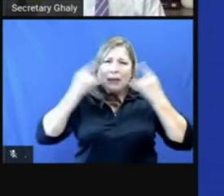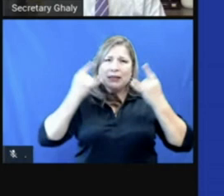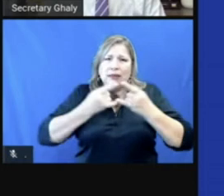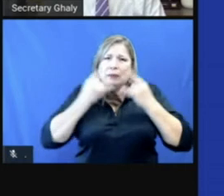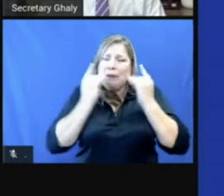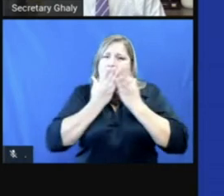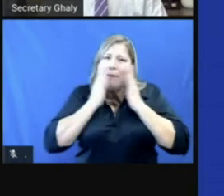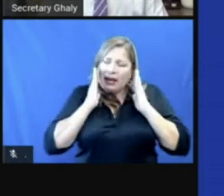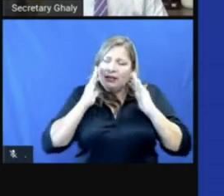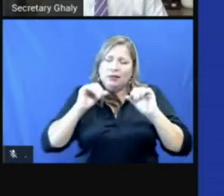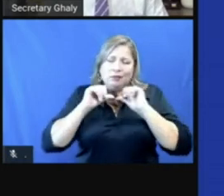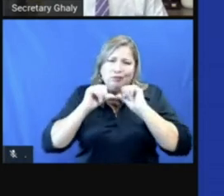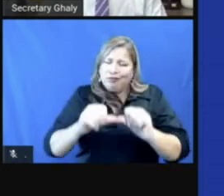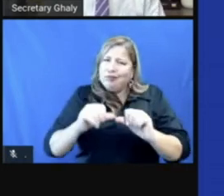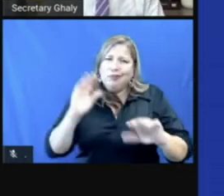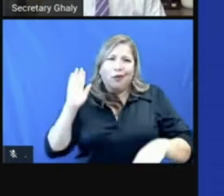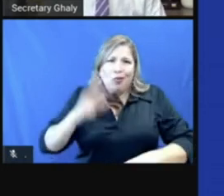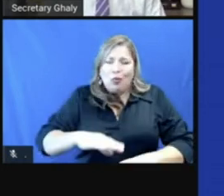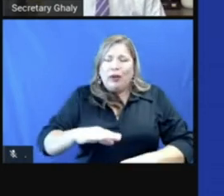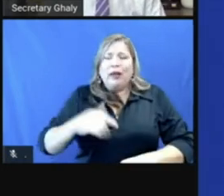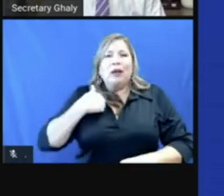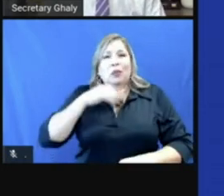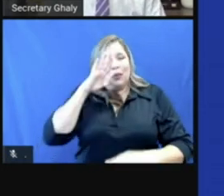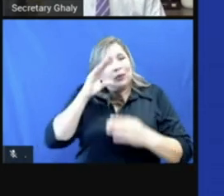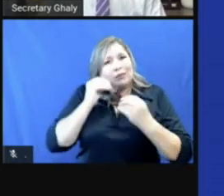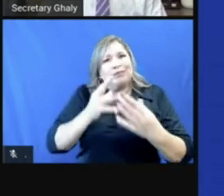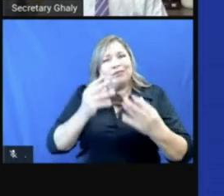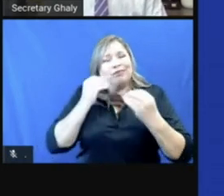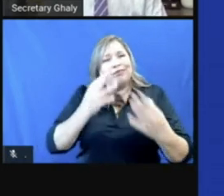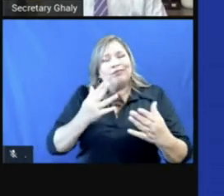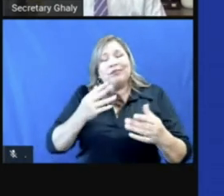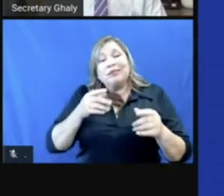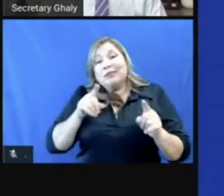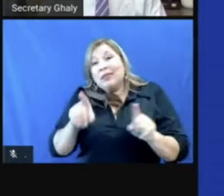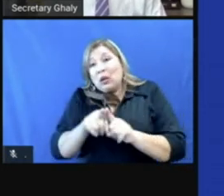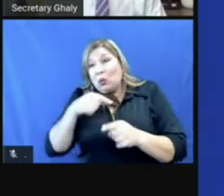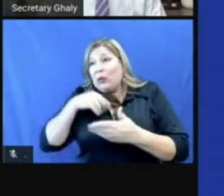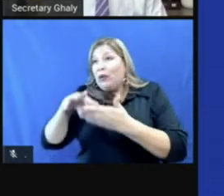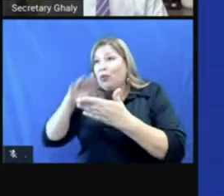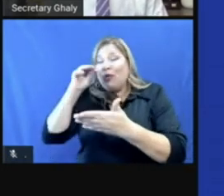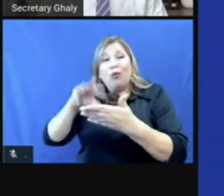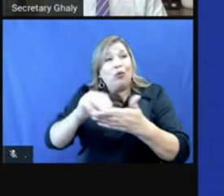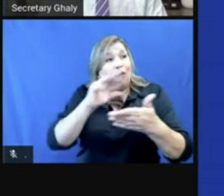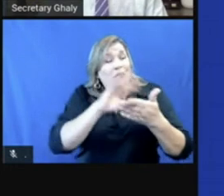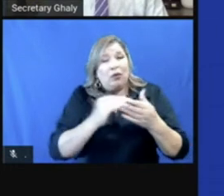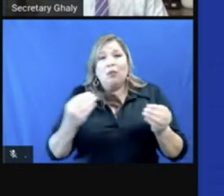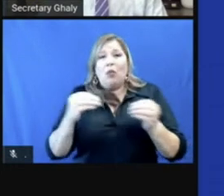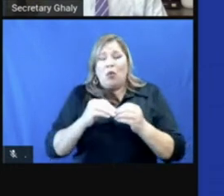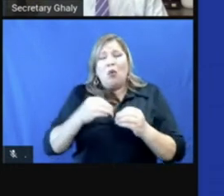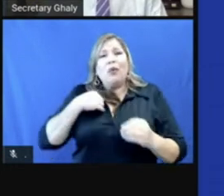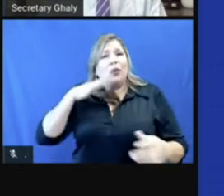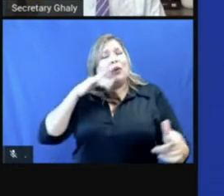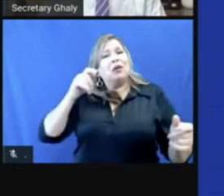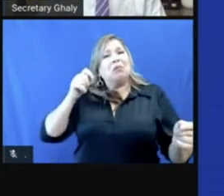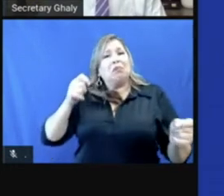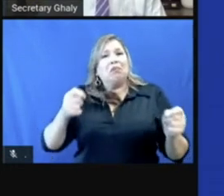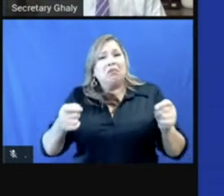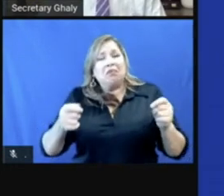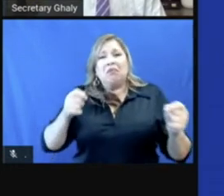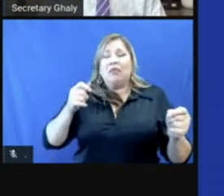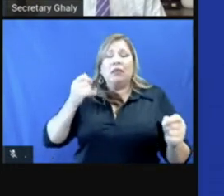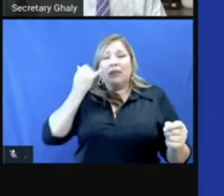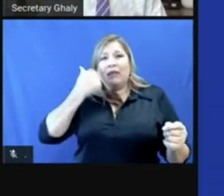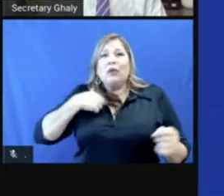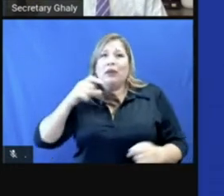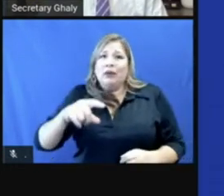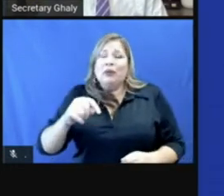will update it again as we continue to evolve with the science and see opportunities to support additional masking across